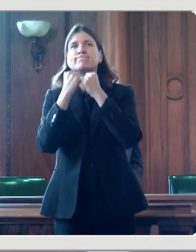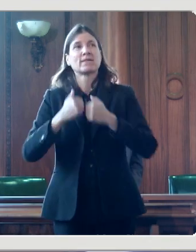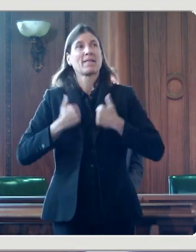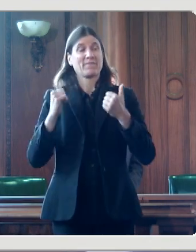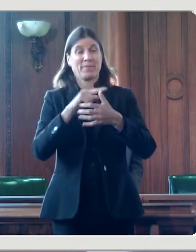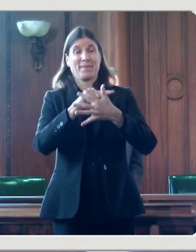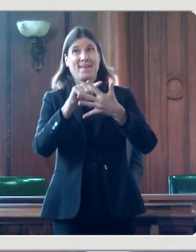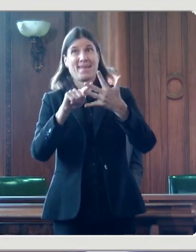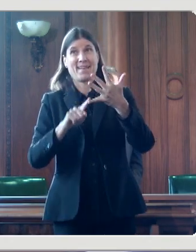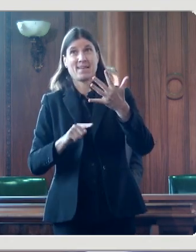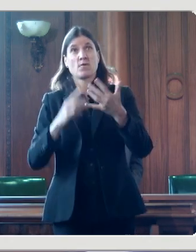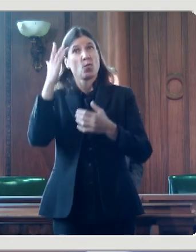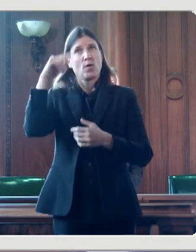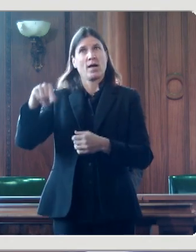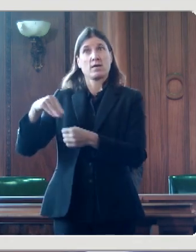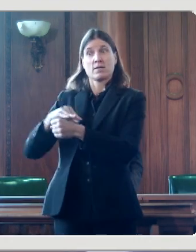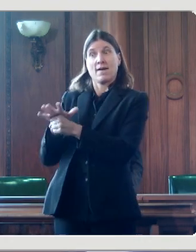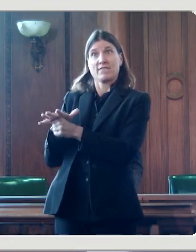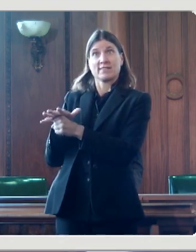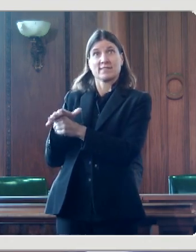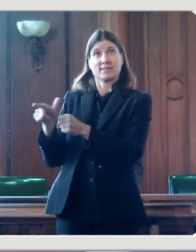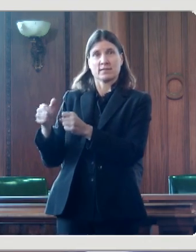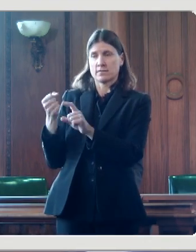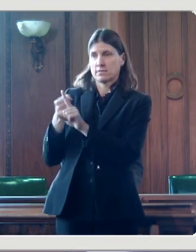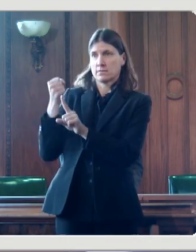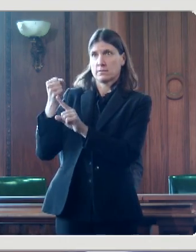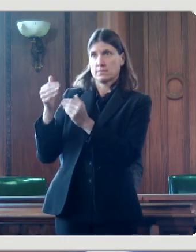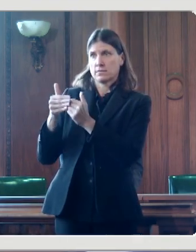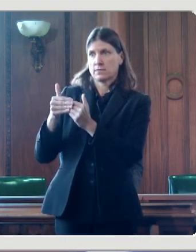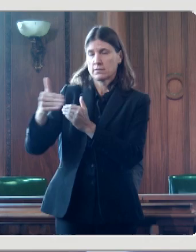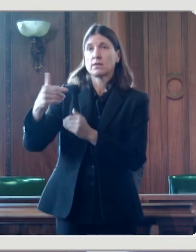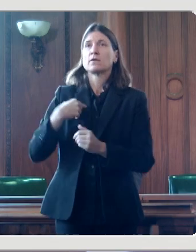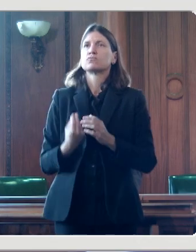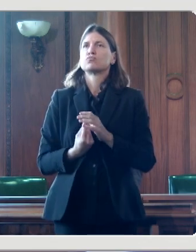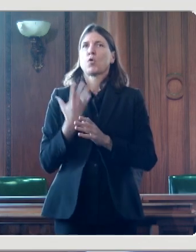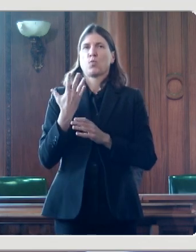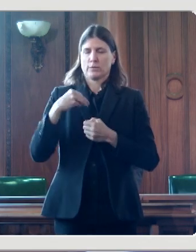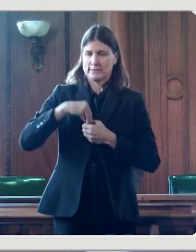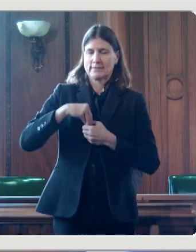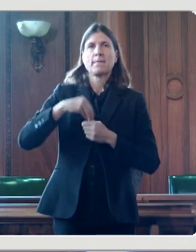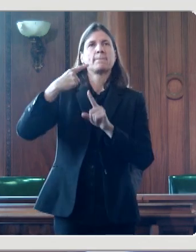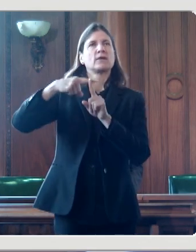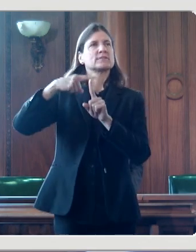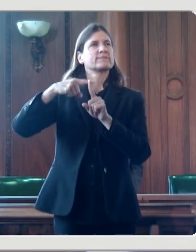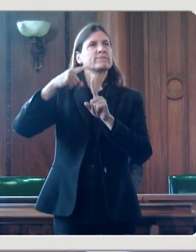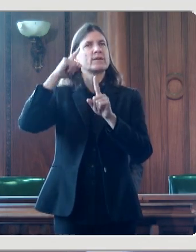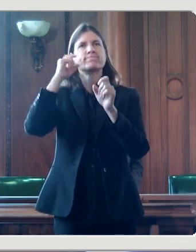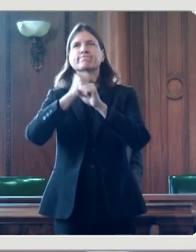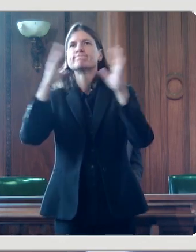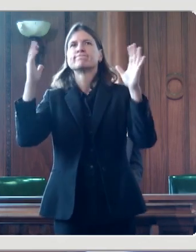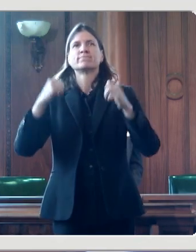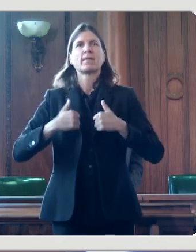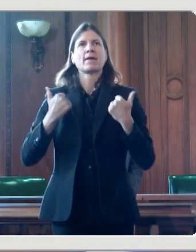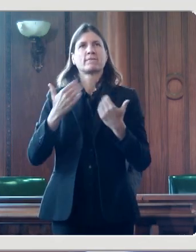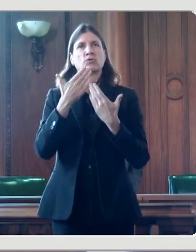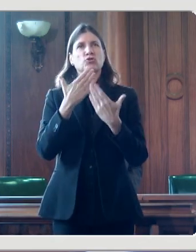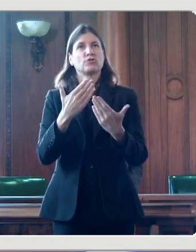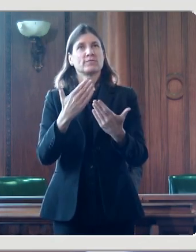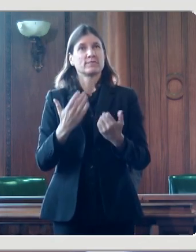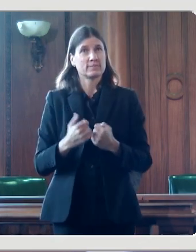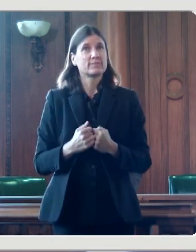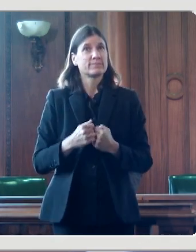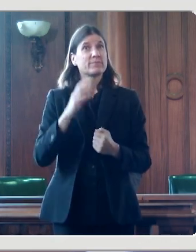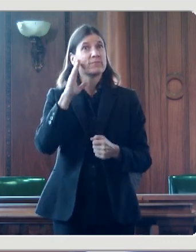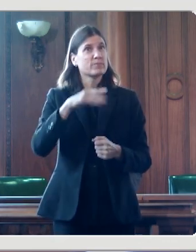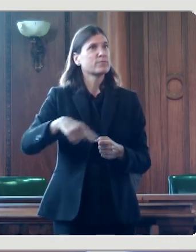of destruction and pain and tragedy, but I also think that there are elements and examples of this type of growth all